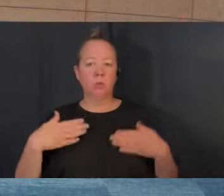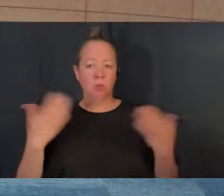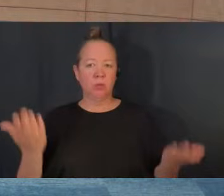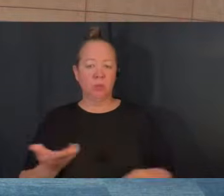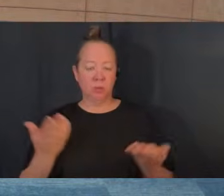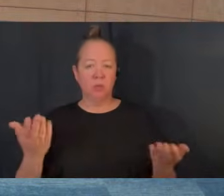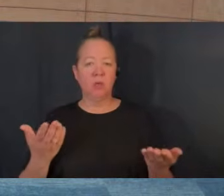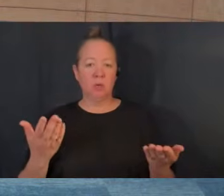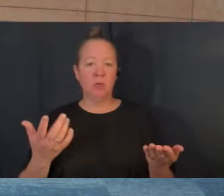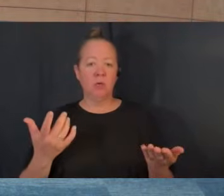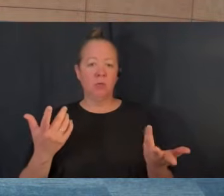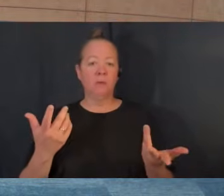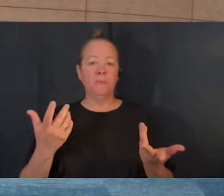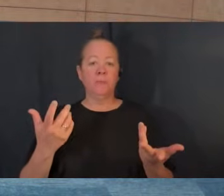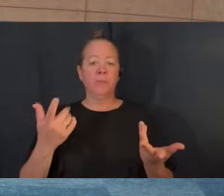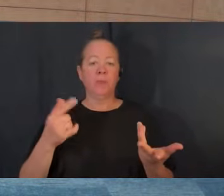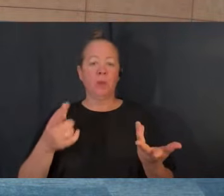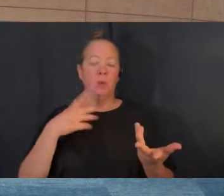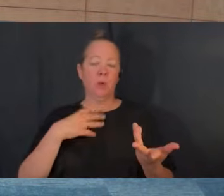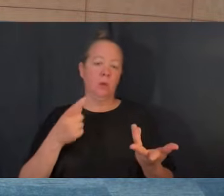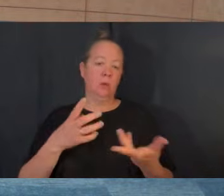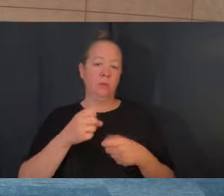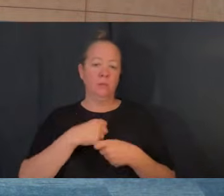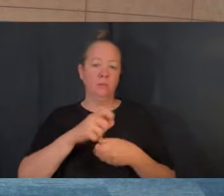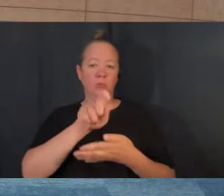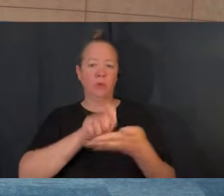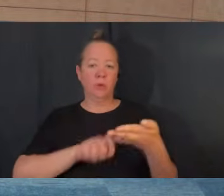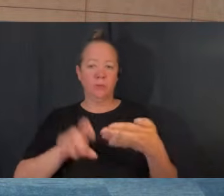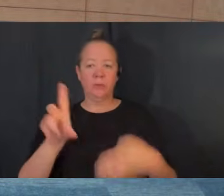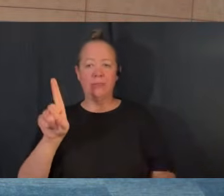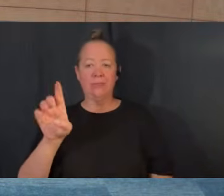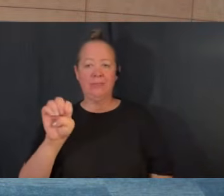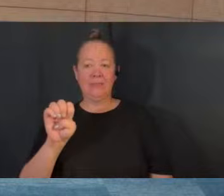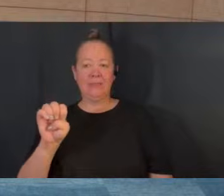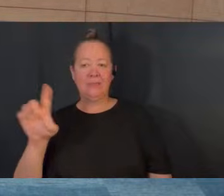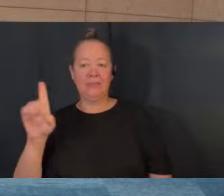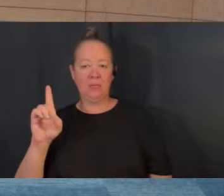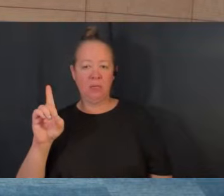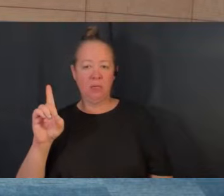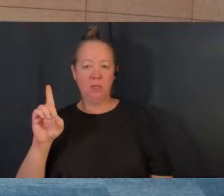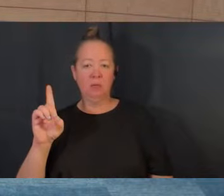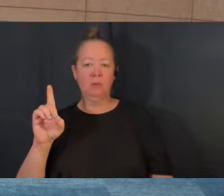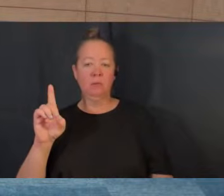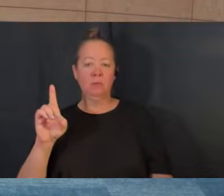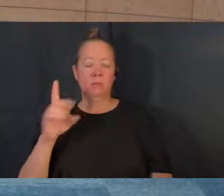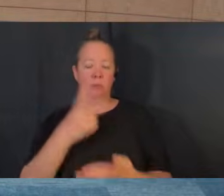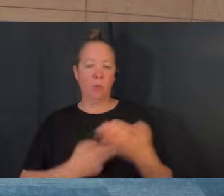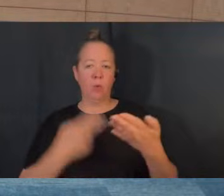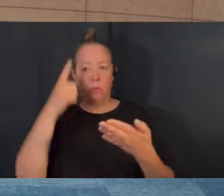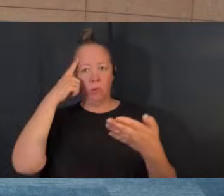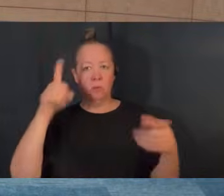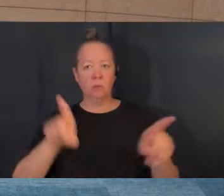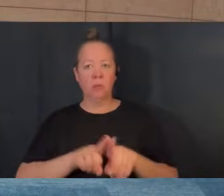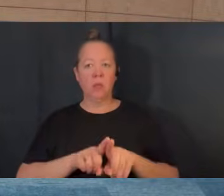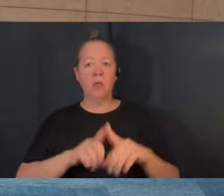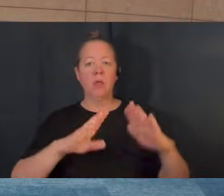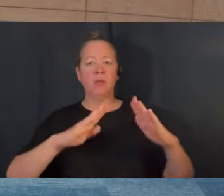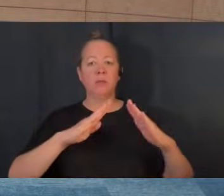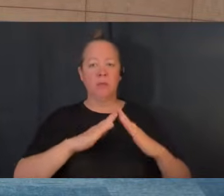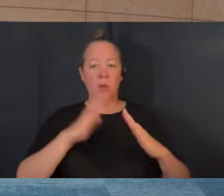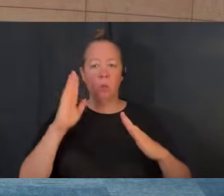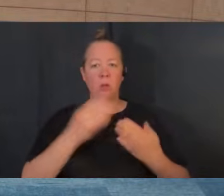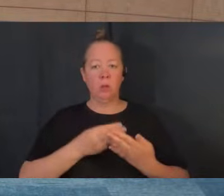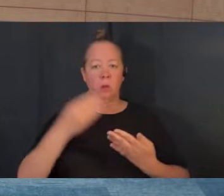be jointly agreed to by Mr. Horkler, the seller, that the town will acquire the lots